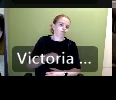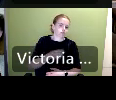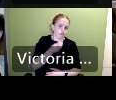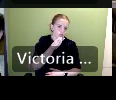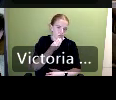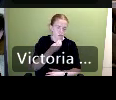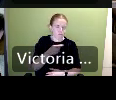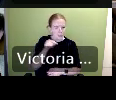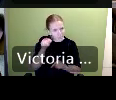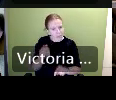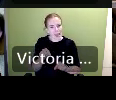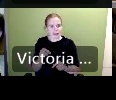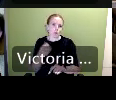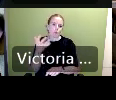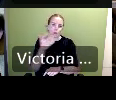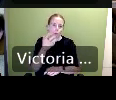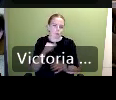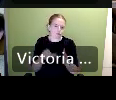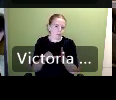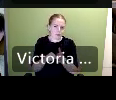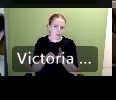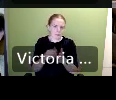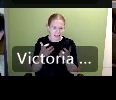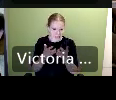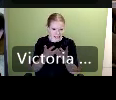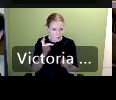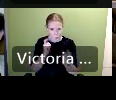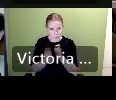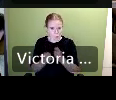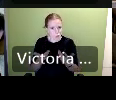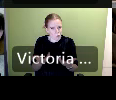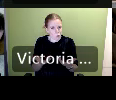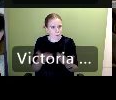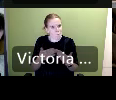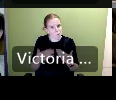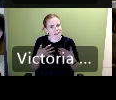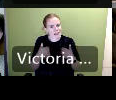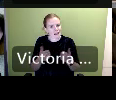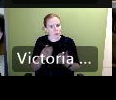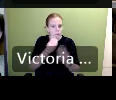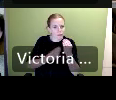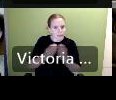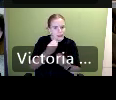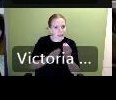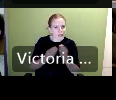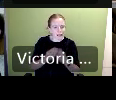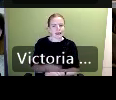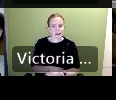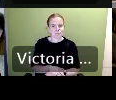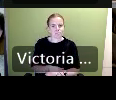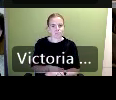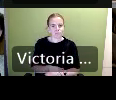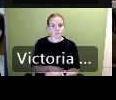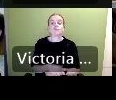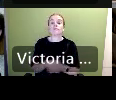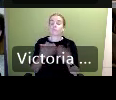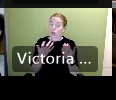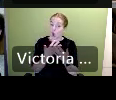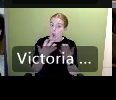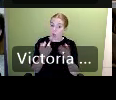noted. There's something there around the needing to focus on children,